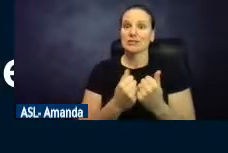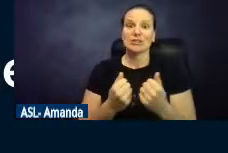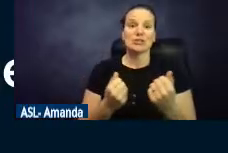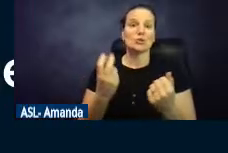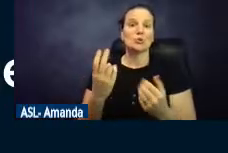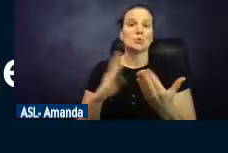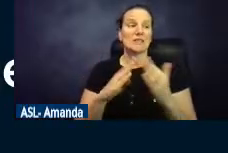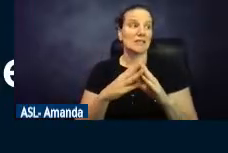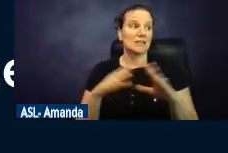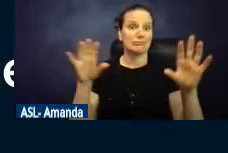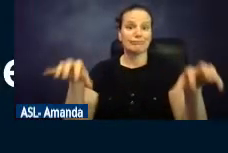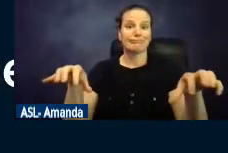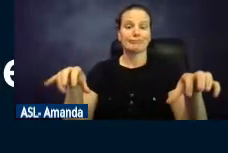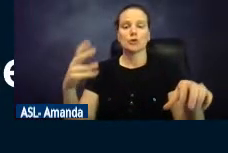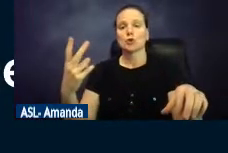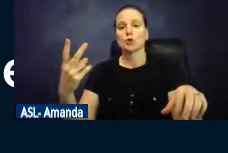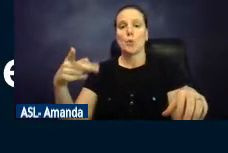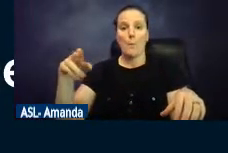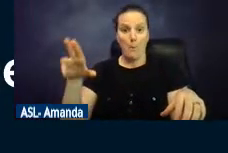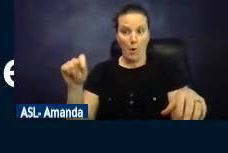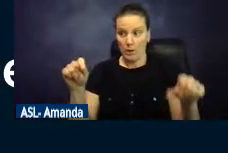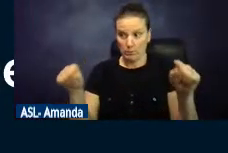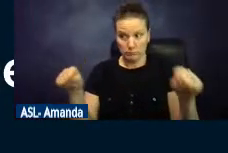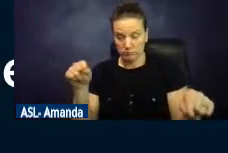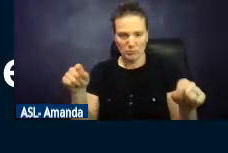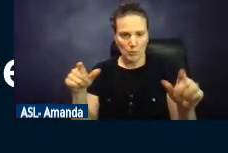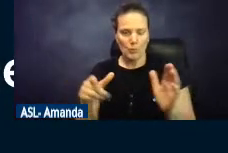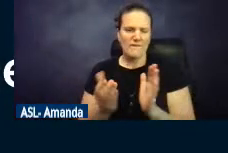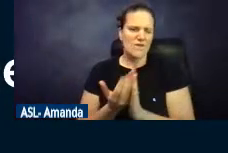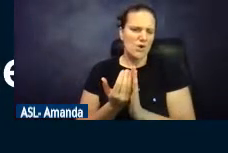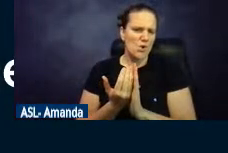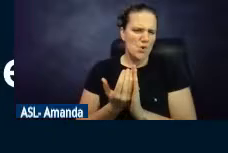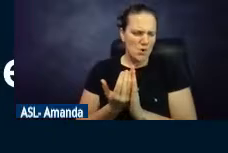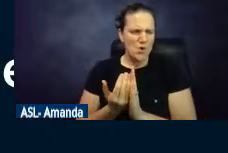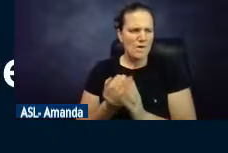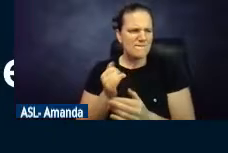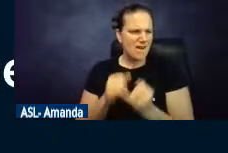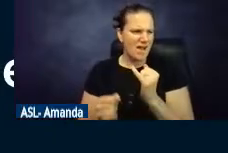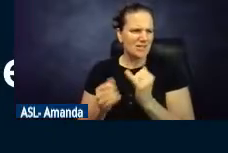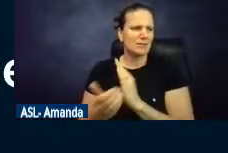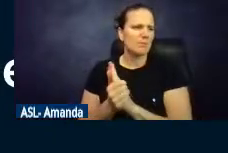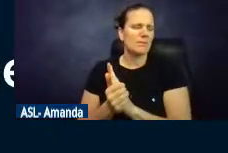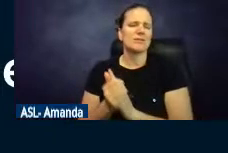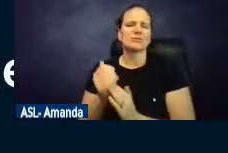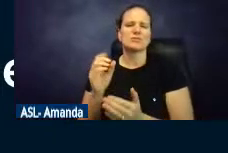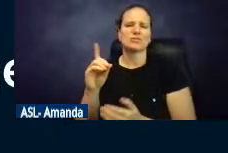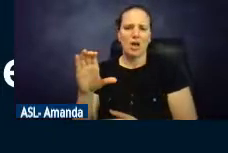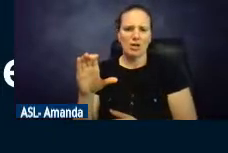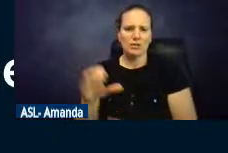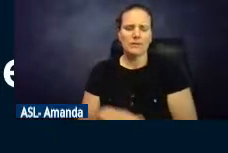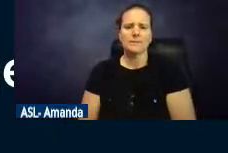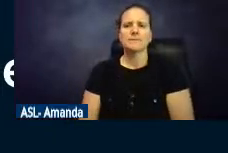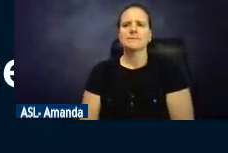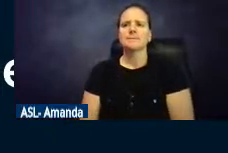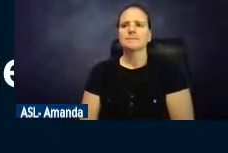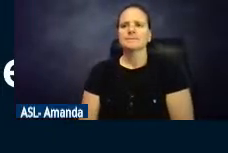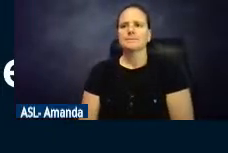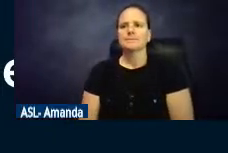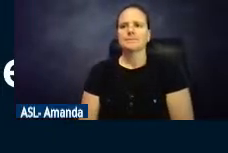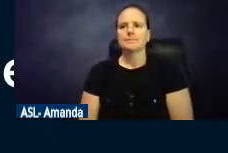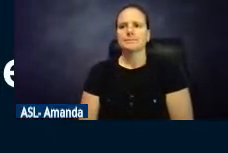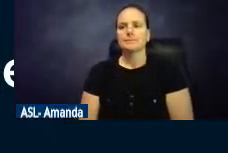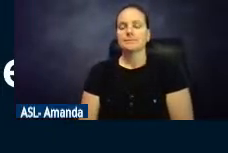that will be reviewing this final supplemental document. We also, on the heels of